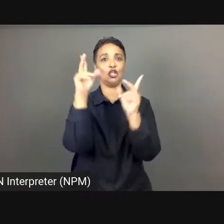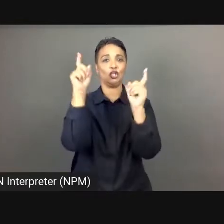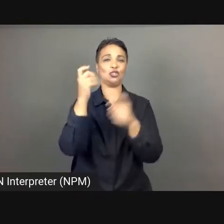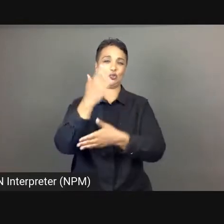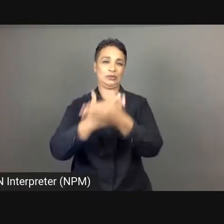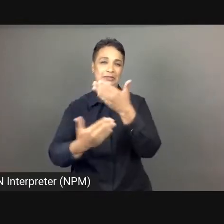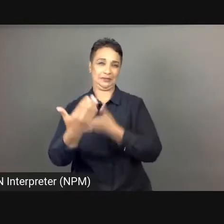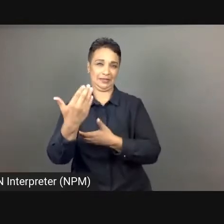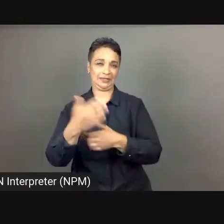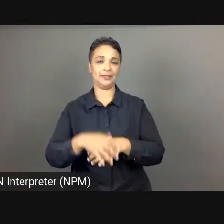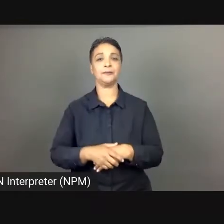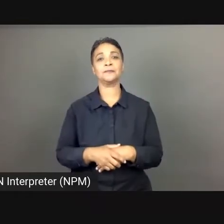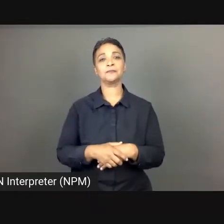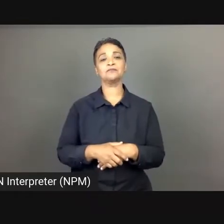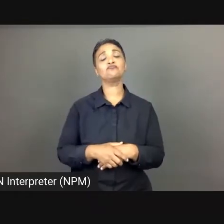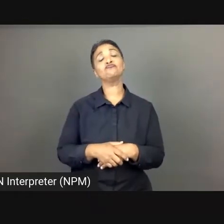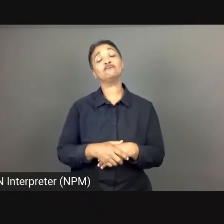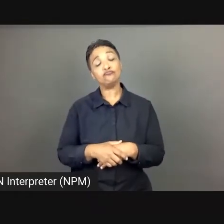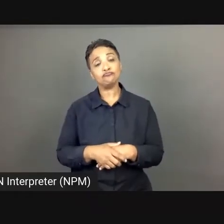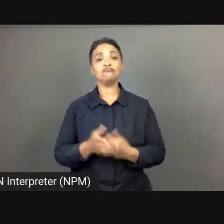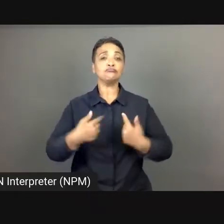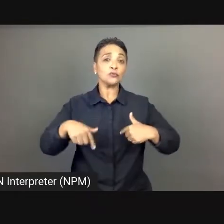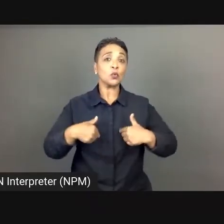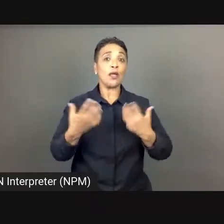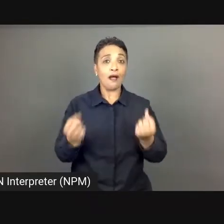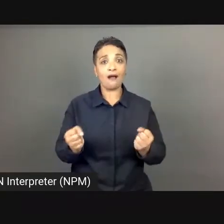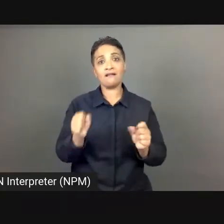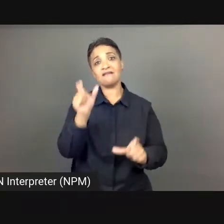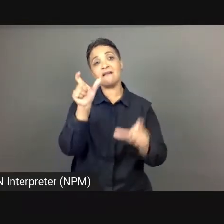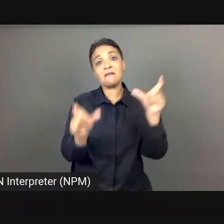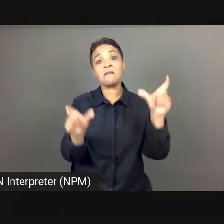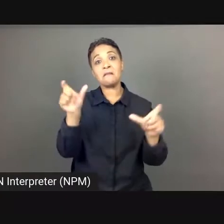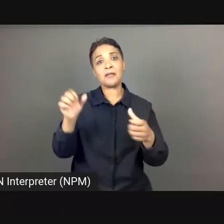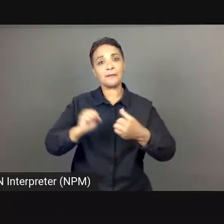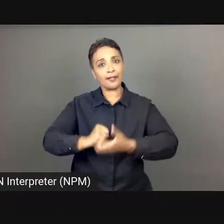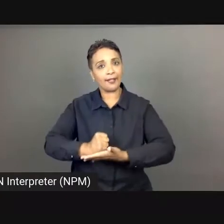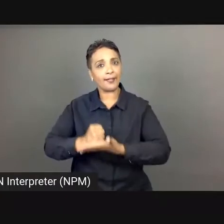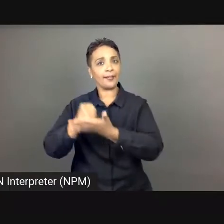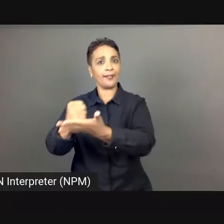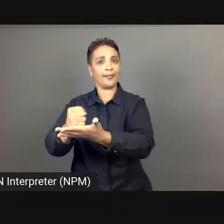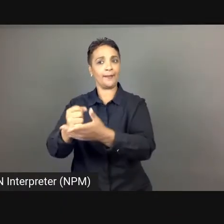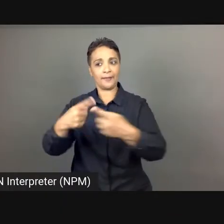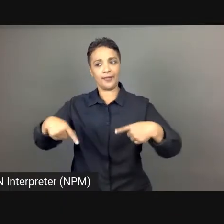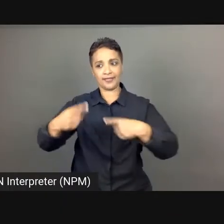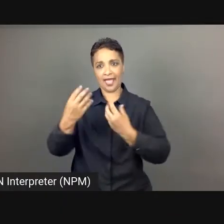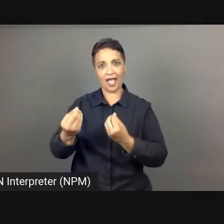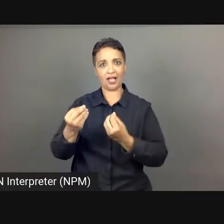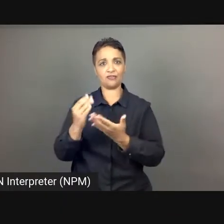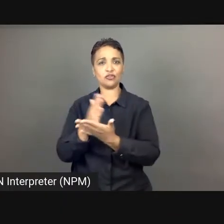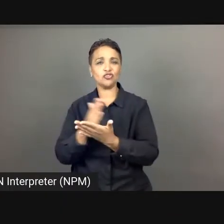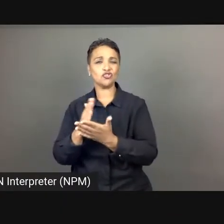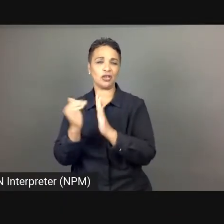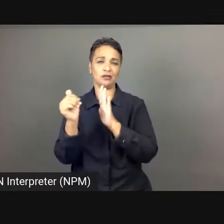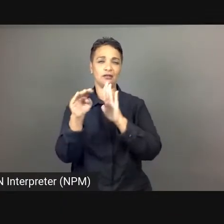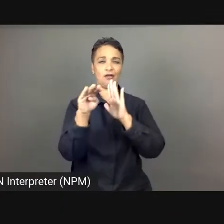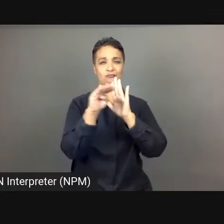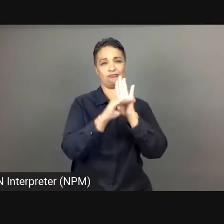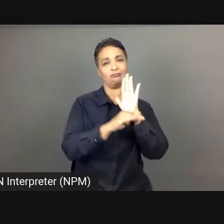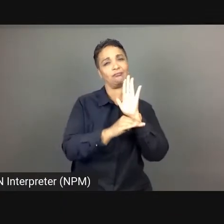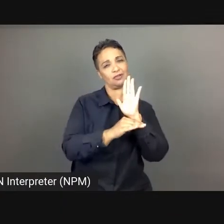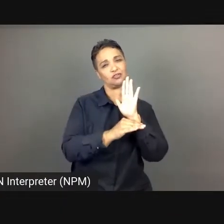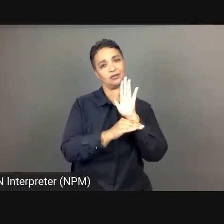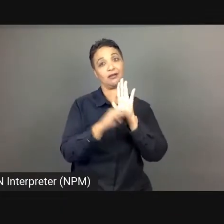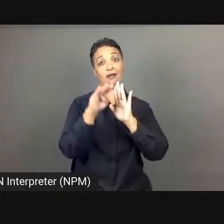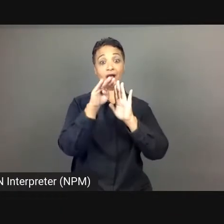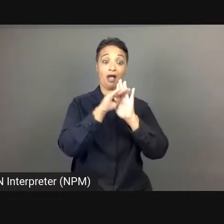adopt early, and then we have people who kind of help to generate shared agendas, as it were. And these agendas have been more